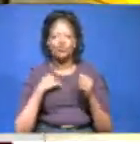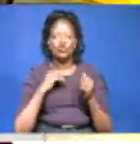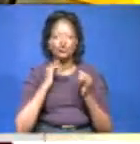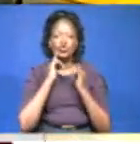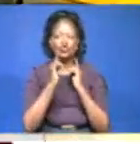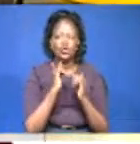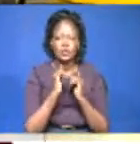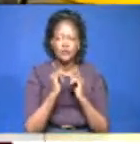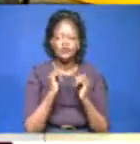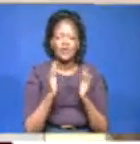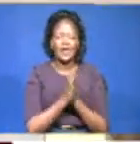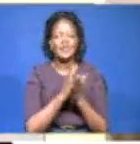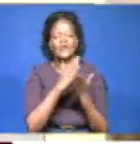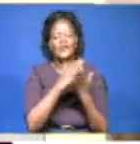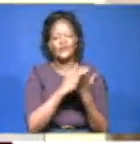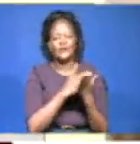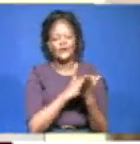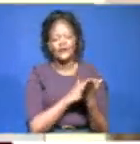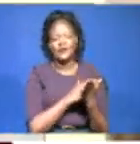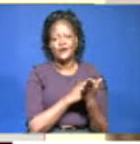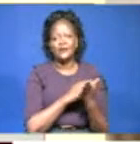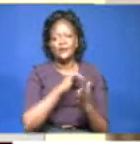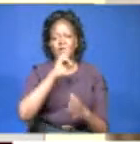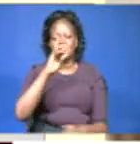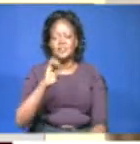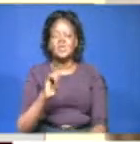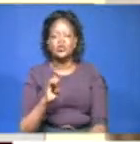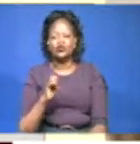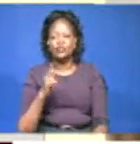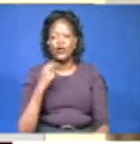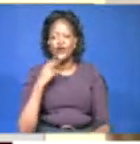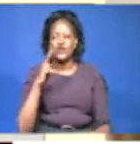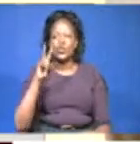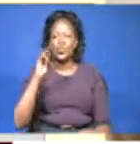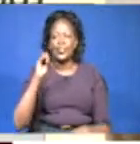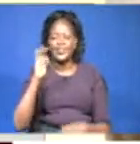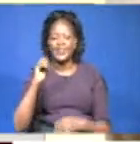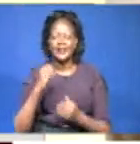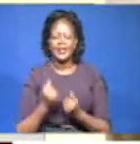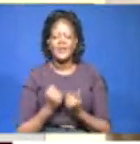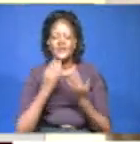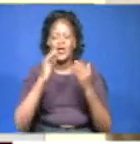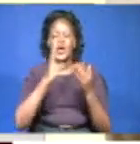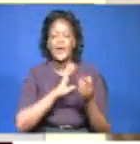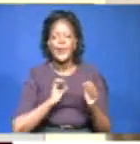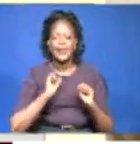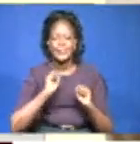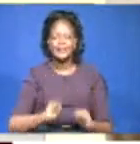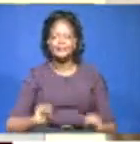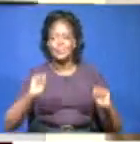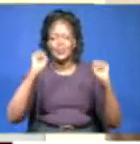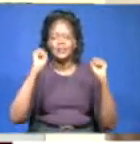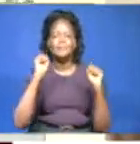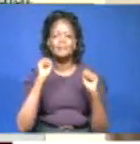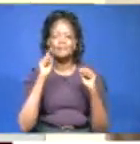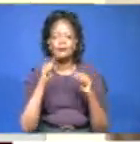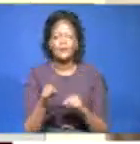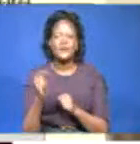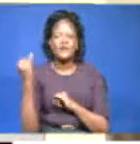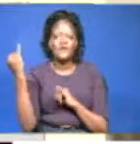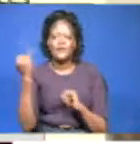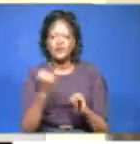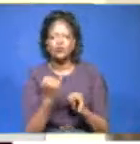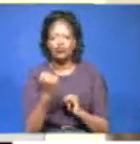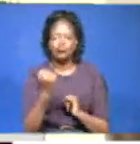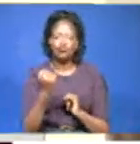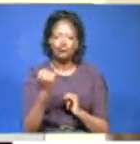and record statements of Jane Karuko, who is the Vision 2030 Delivery Board Chairperson. Karuko has been invited to appear before